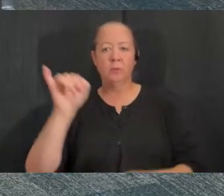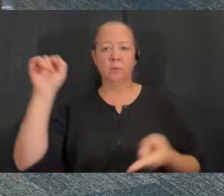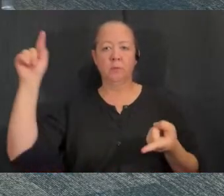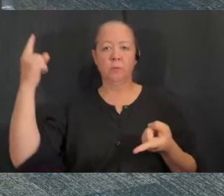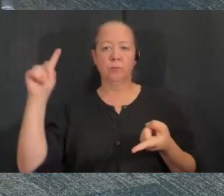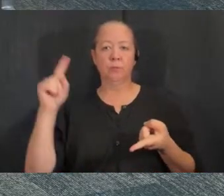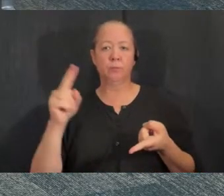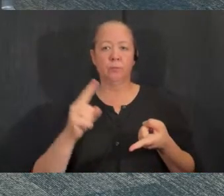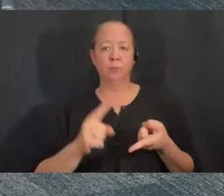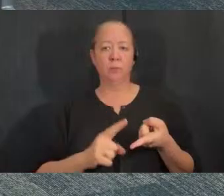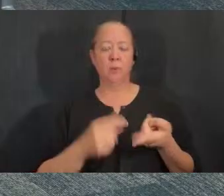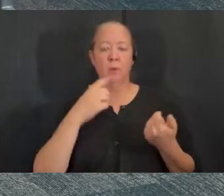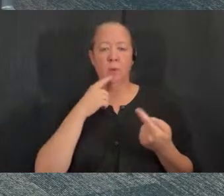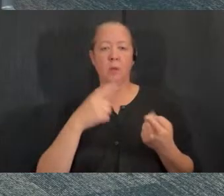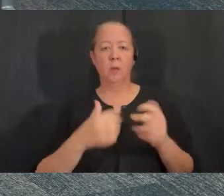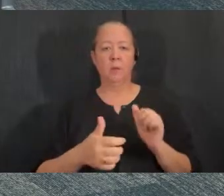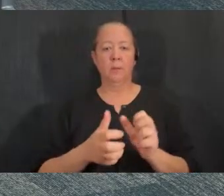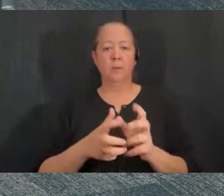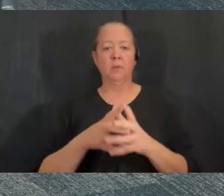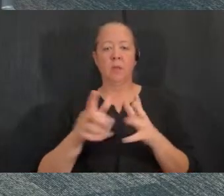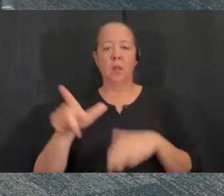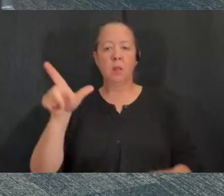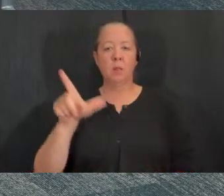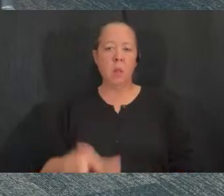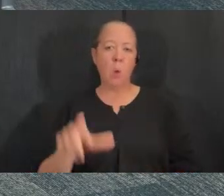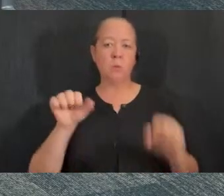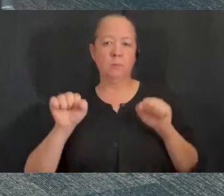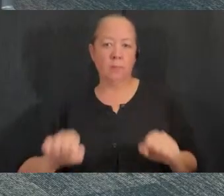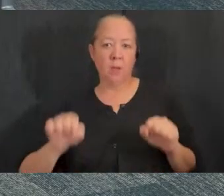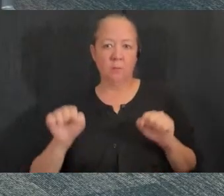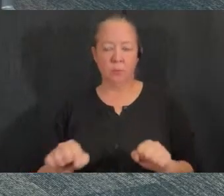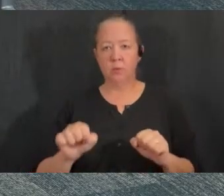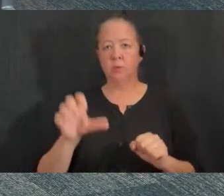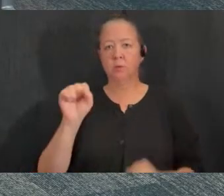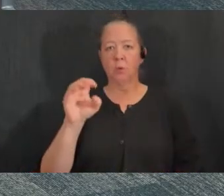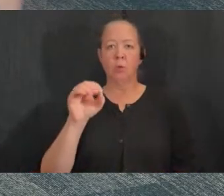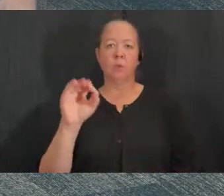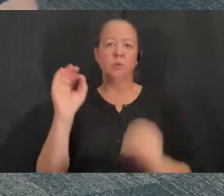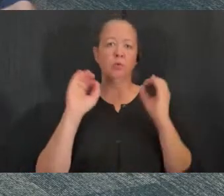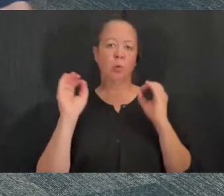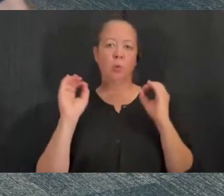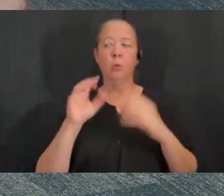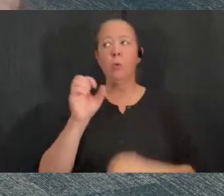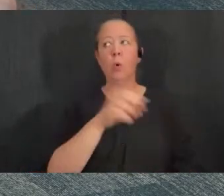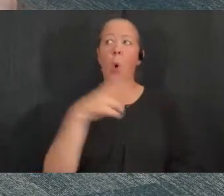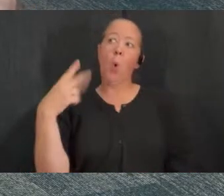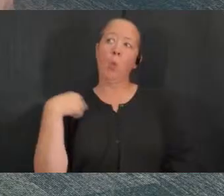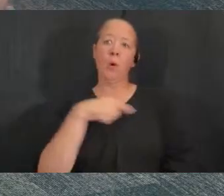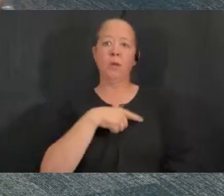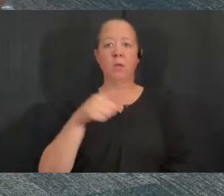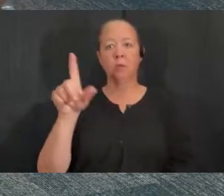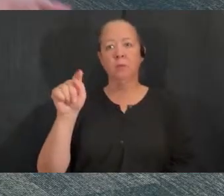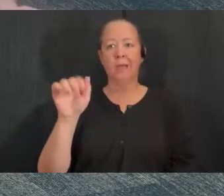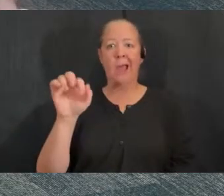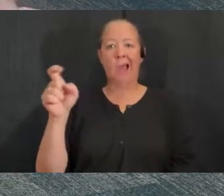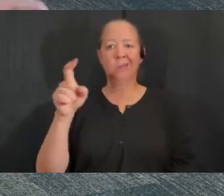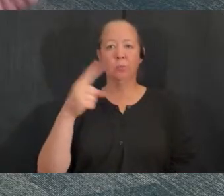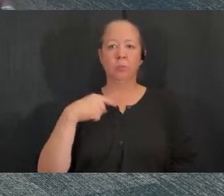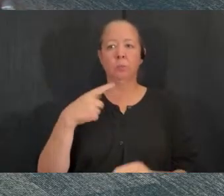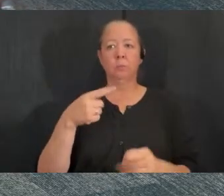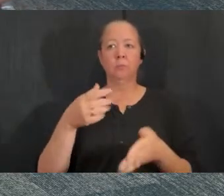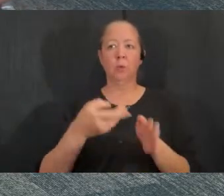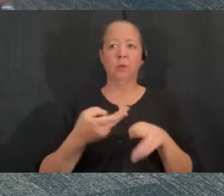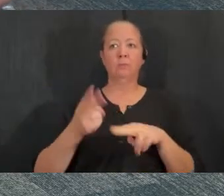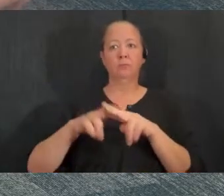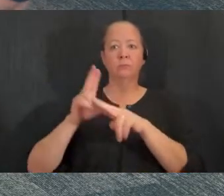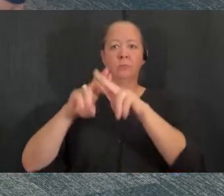time is low as possible. So there's no, we need to raise taxes like Bowie, but we're not Bowie. We're a